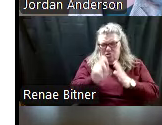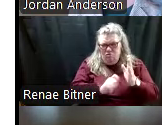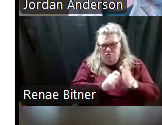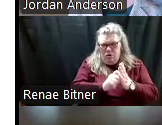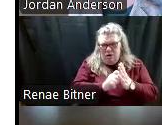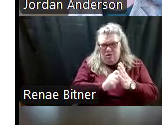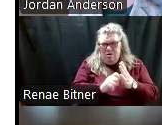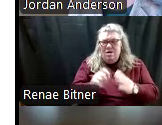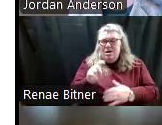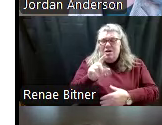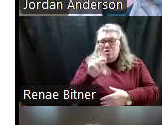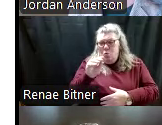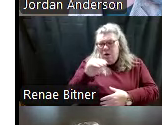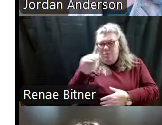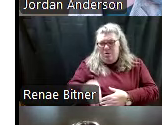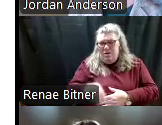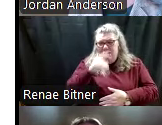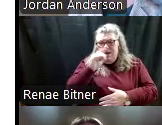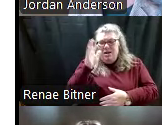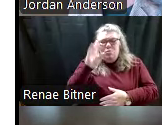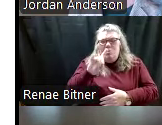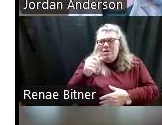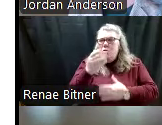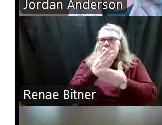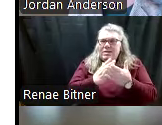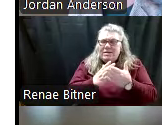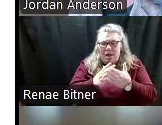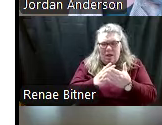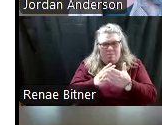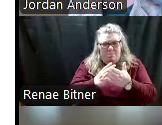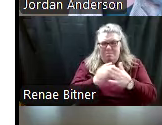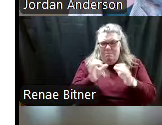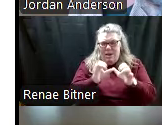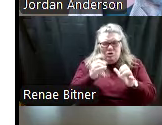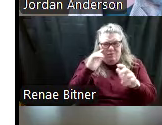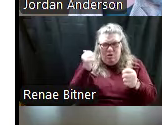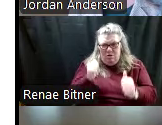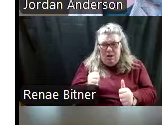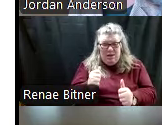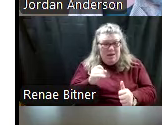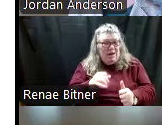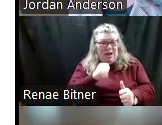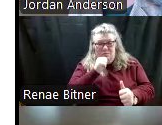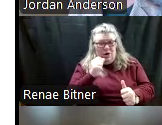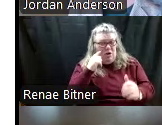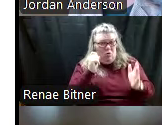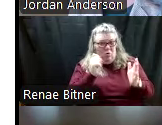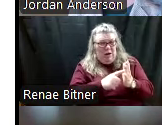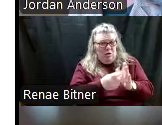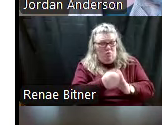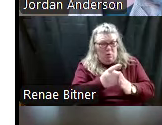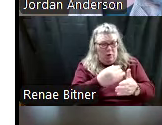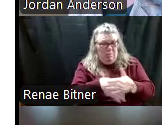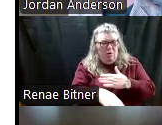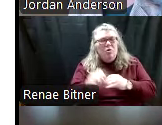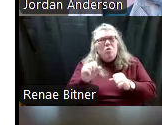be 20% of kids will be diagnosed with some degree of hearing loss. So if we're not seeing it right away at birth, we could